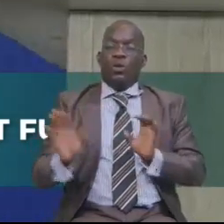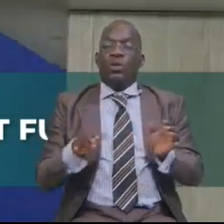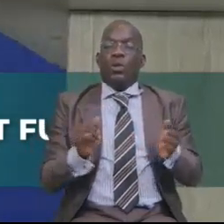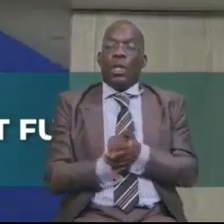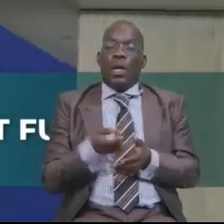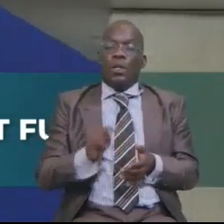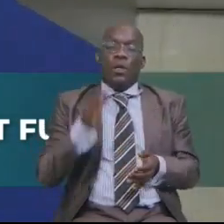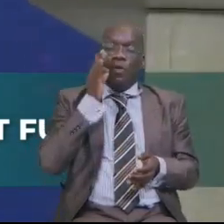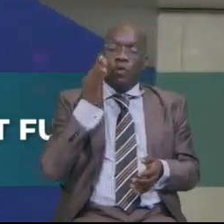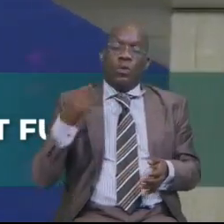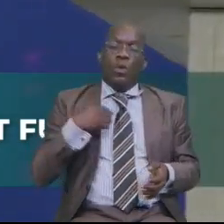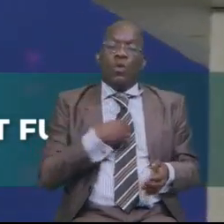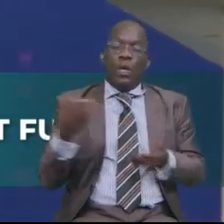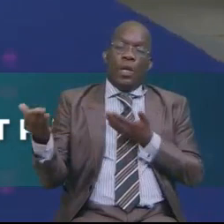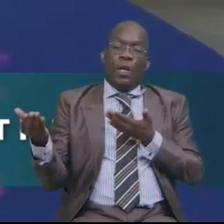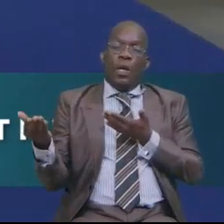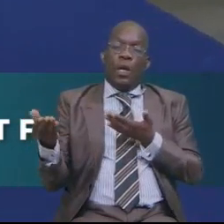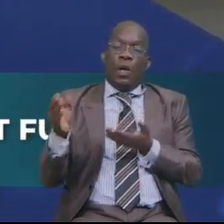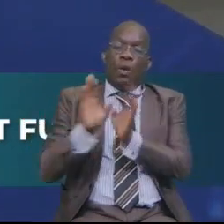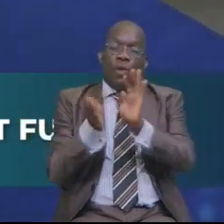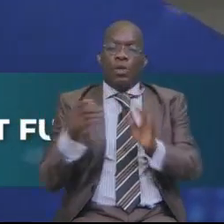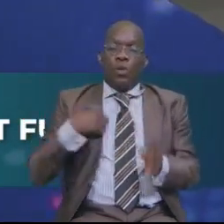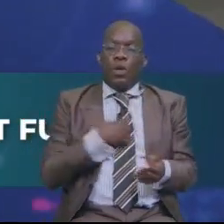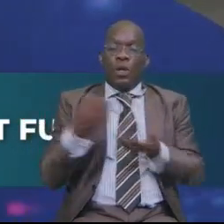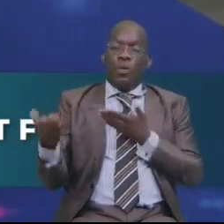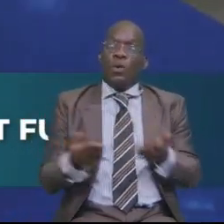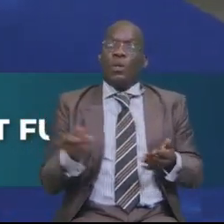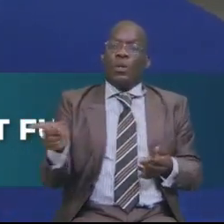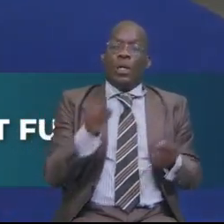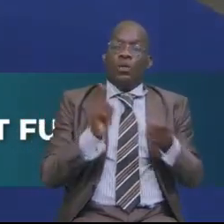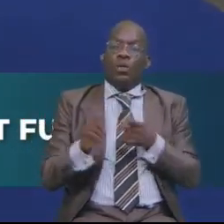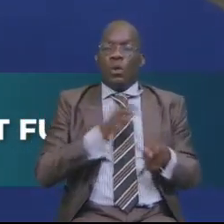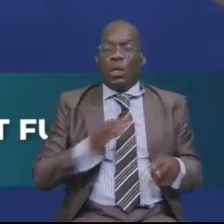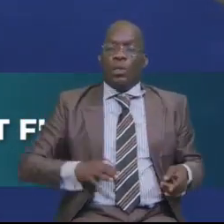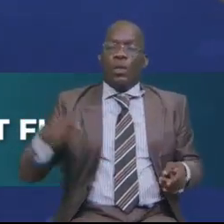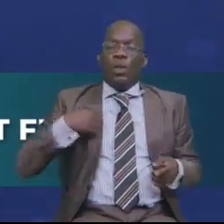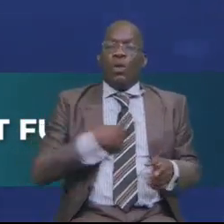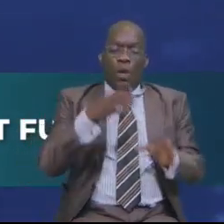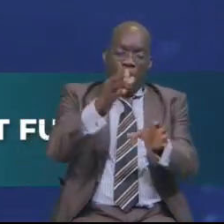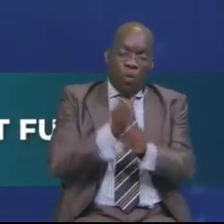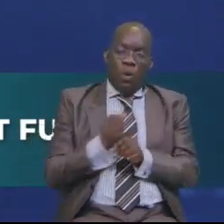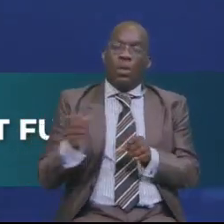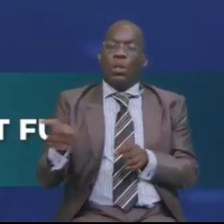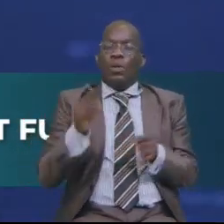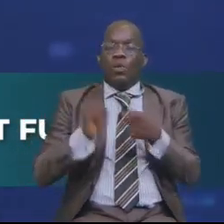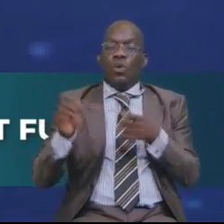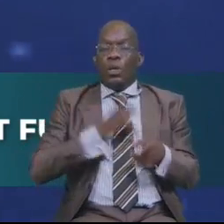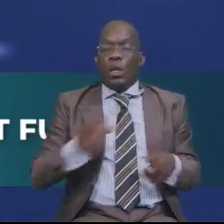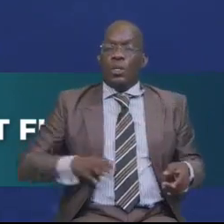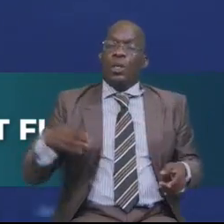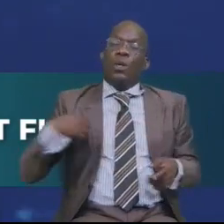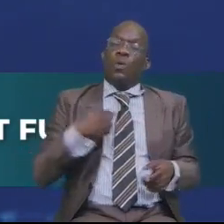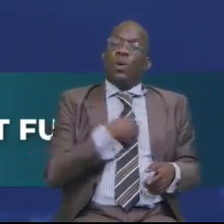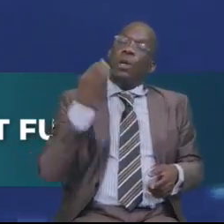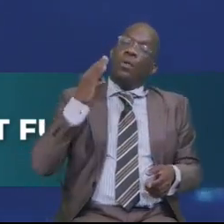bring them to Christ. We want them for Christ. We preach Christ to them. We